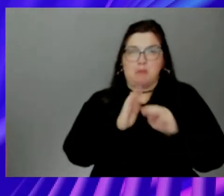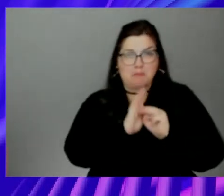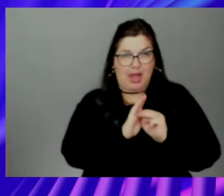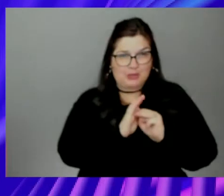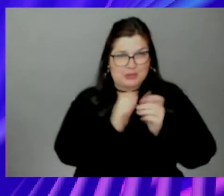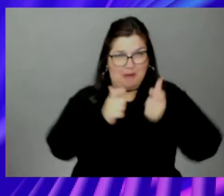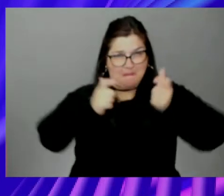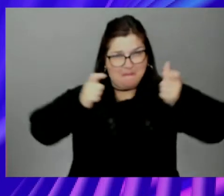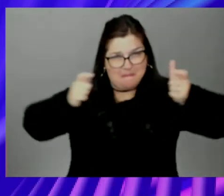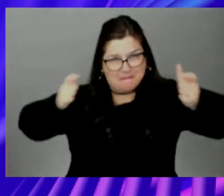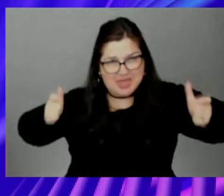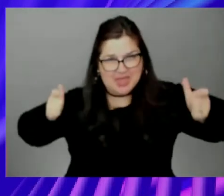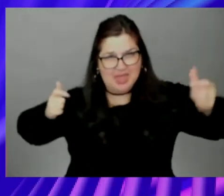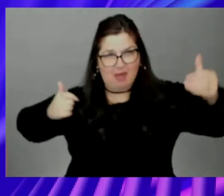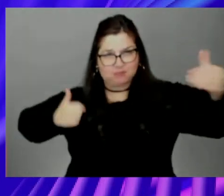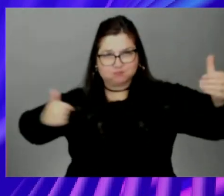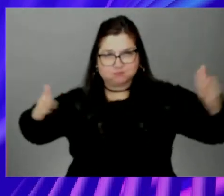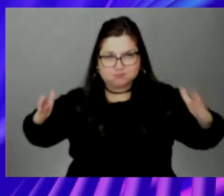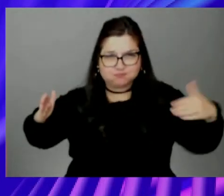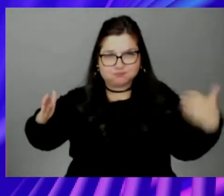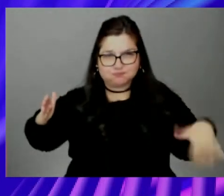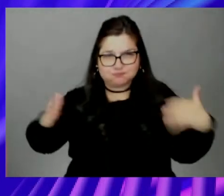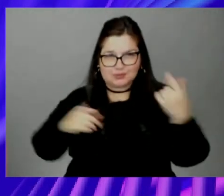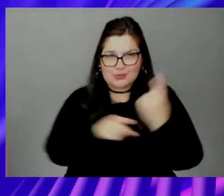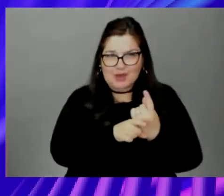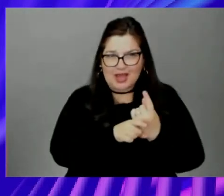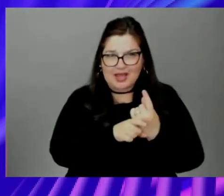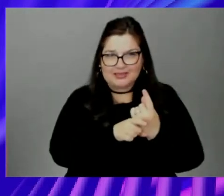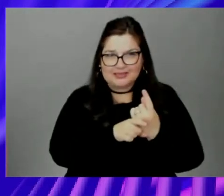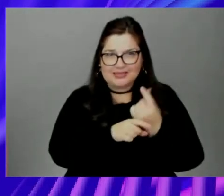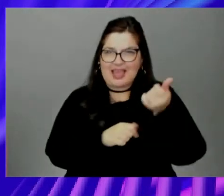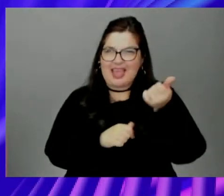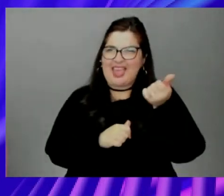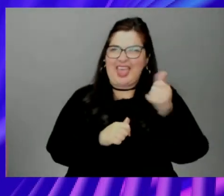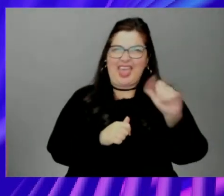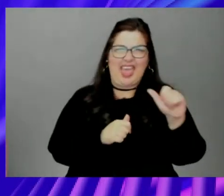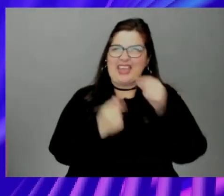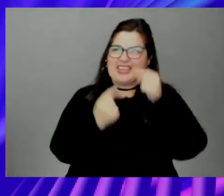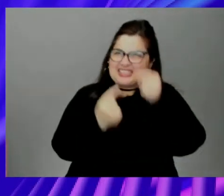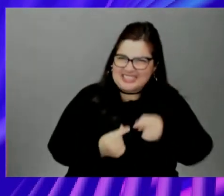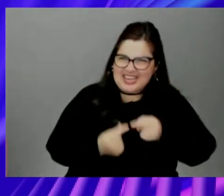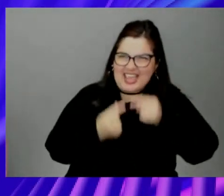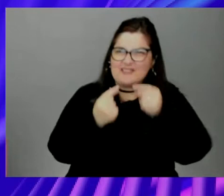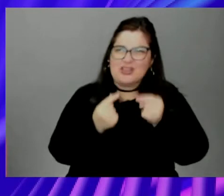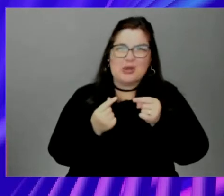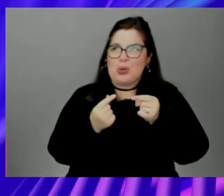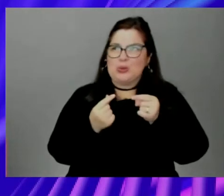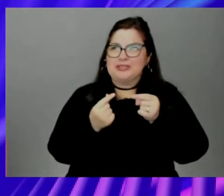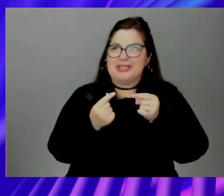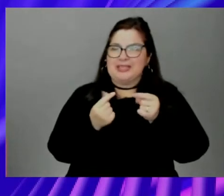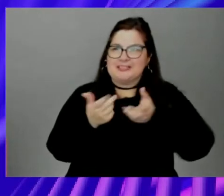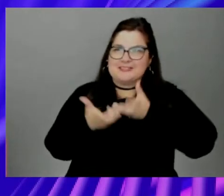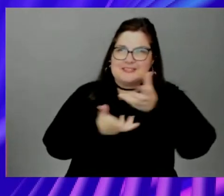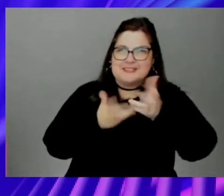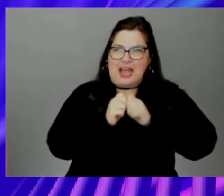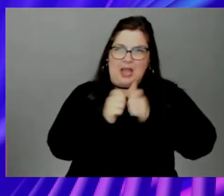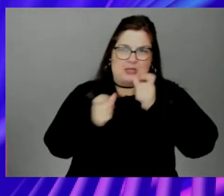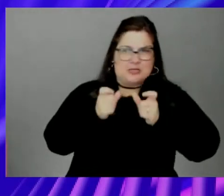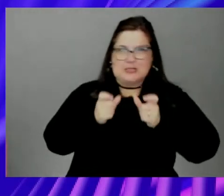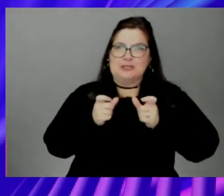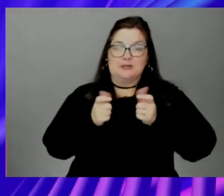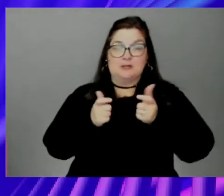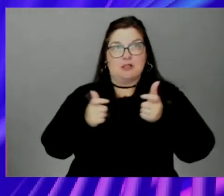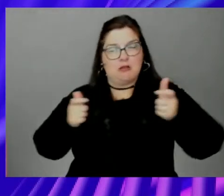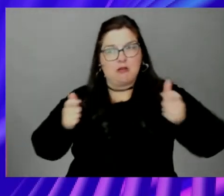right? To help with improving accuracy. I mean, do we have any difficulty in dealing with large models? What's available to help us?